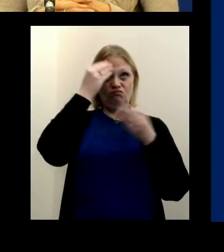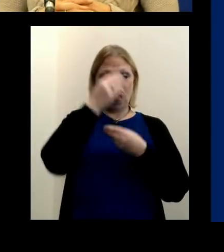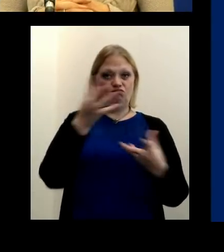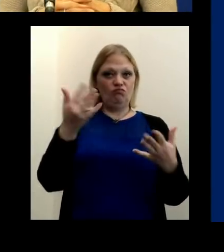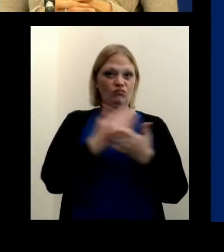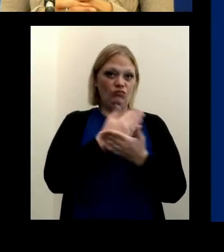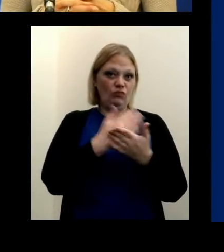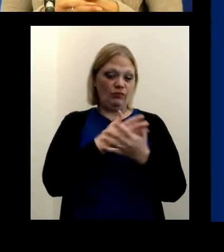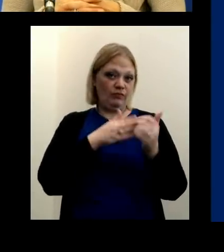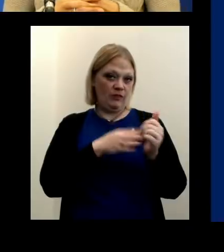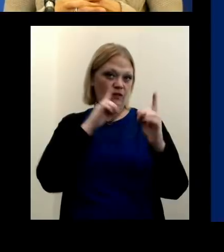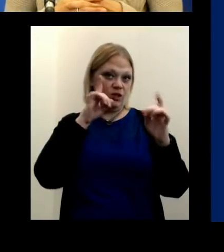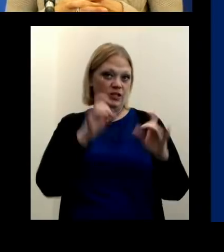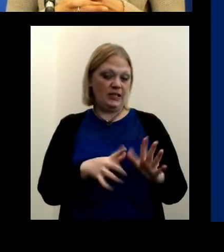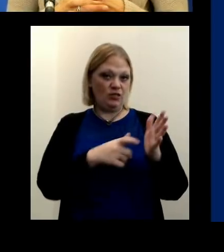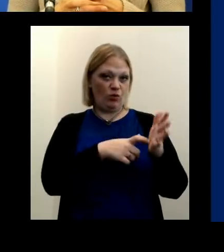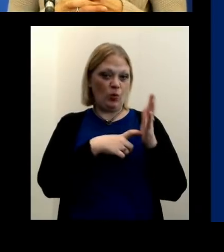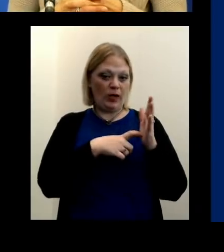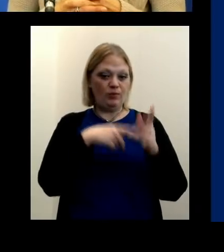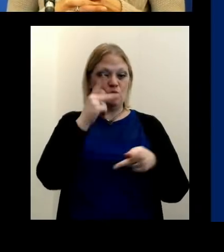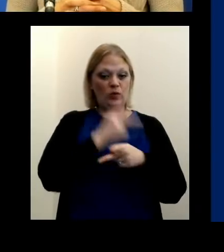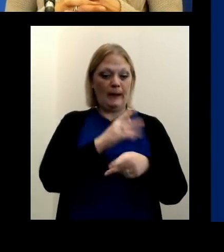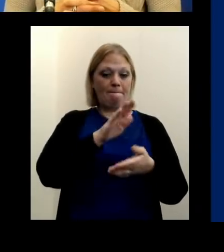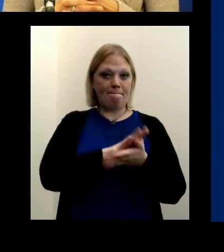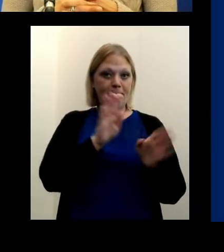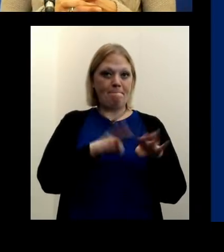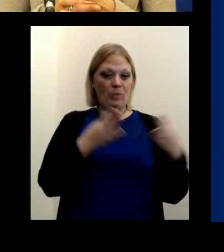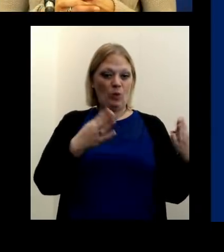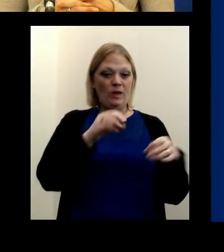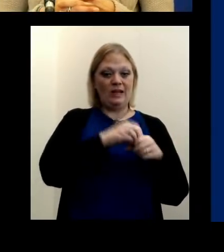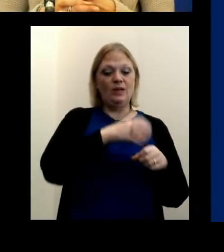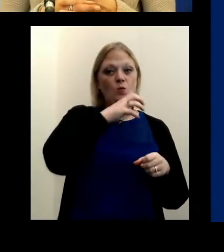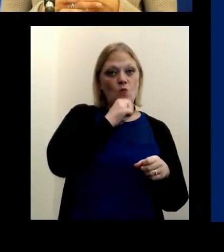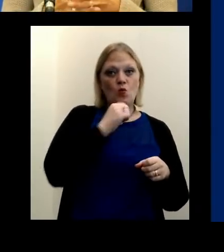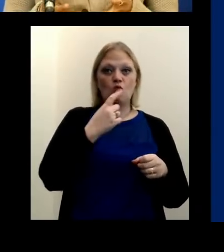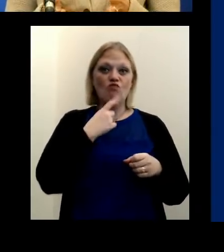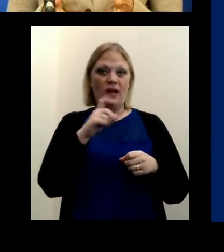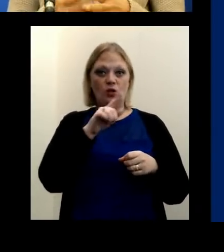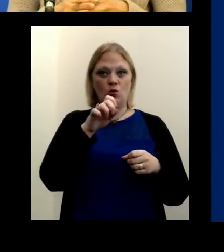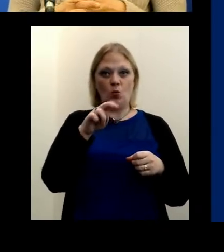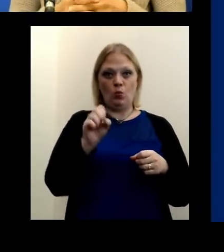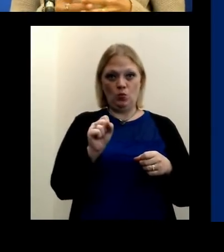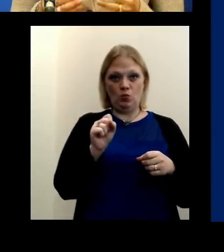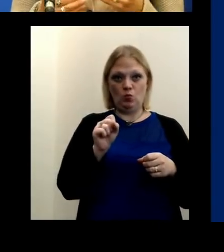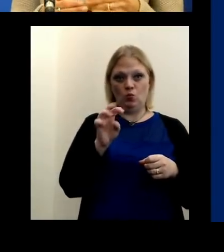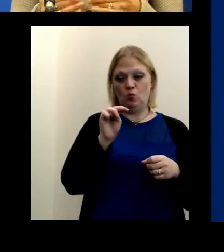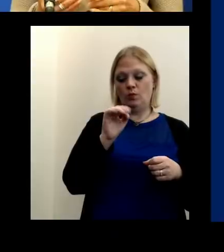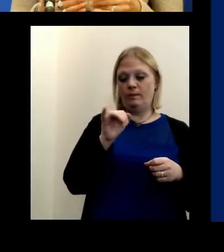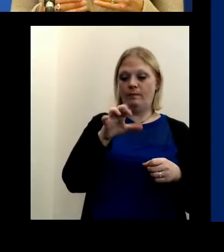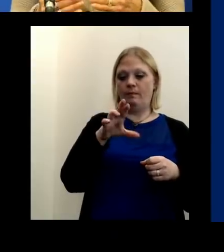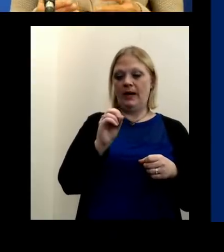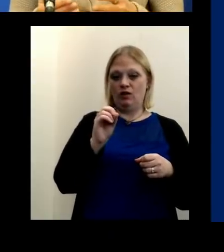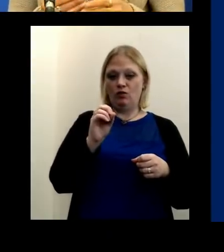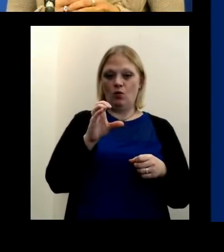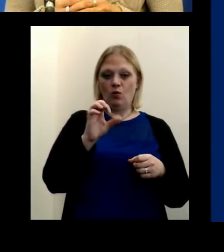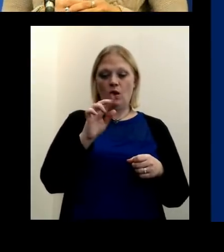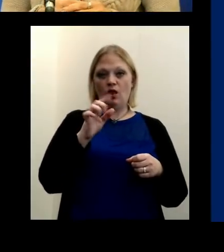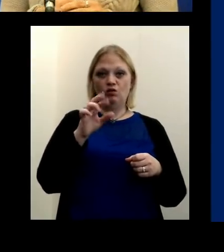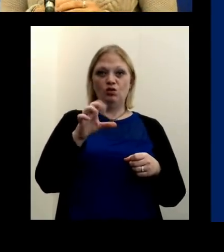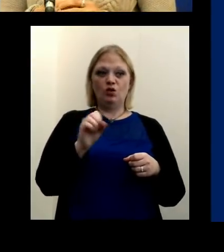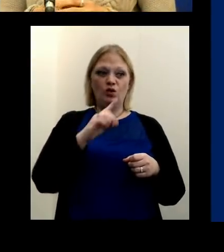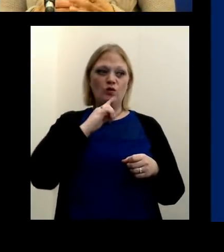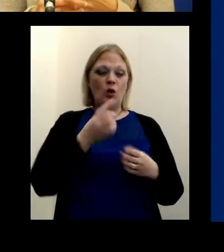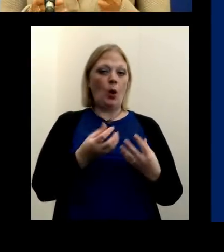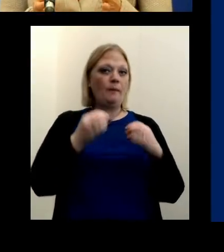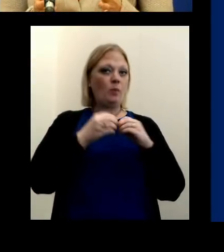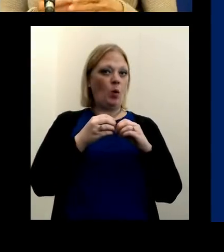testing requirements to keep schools open in the red and the orange zones, and those microclusters, which I think are much more doable for schools to